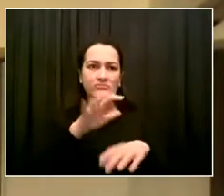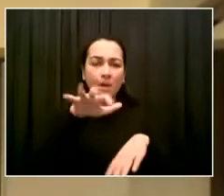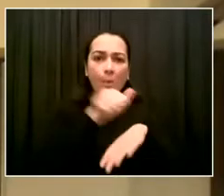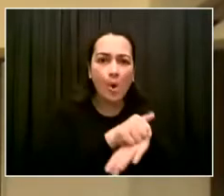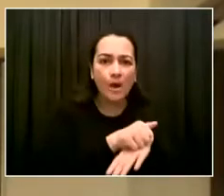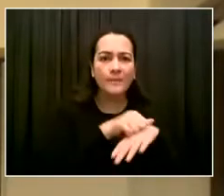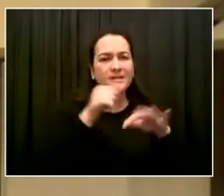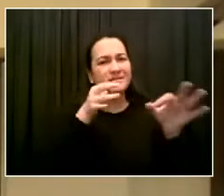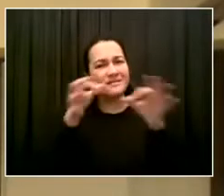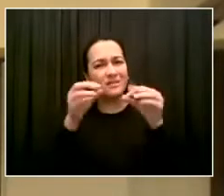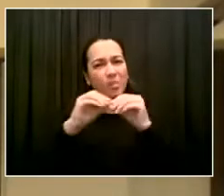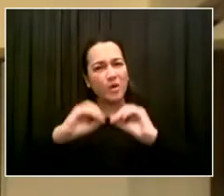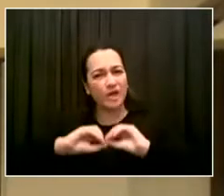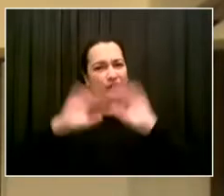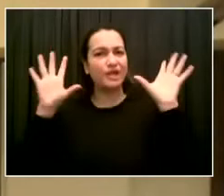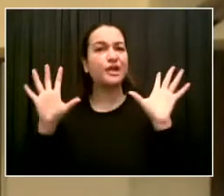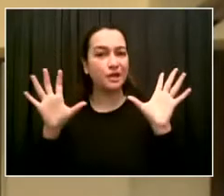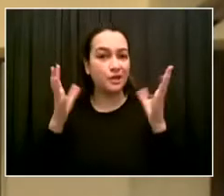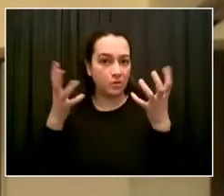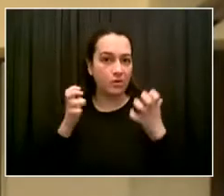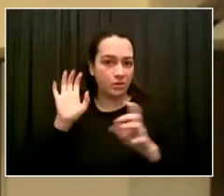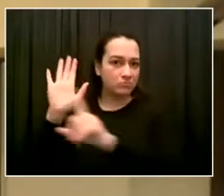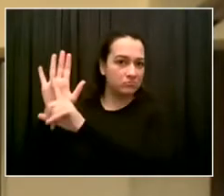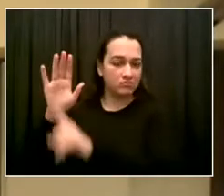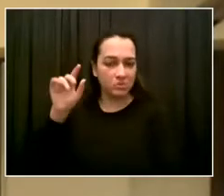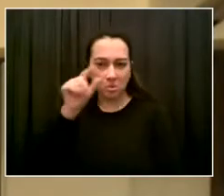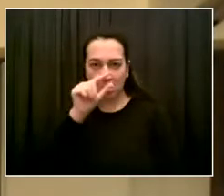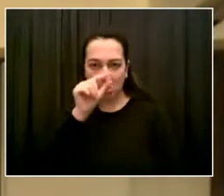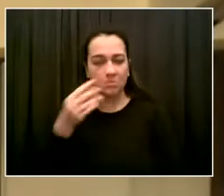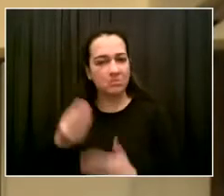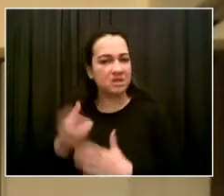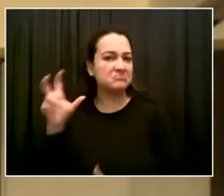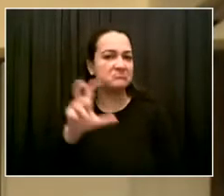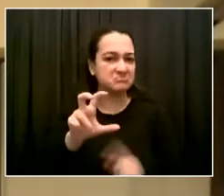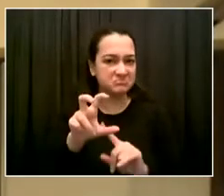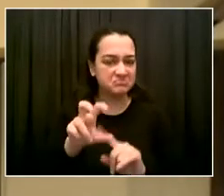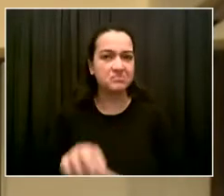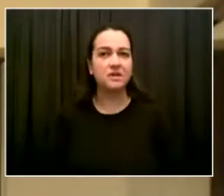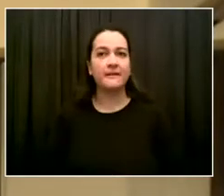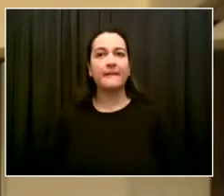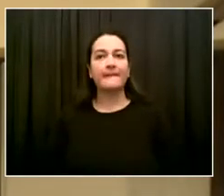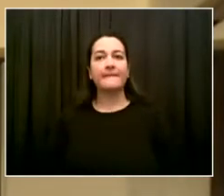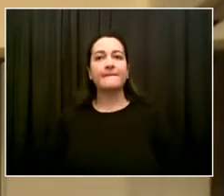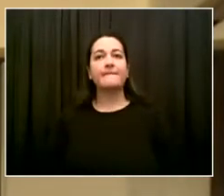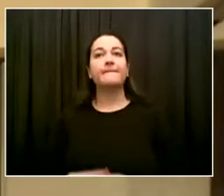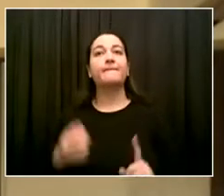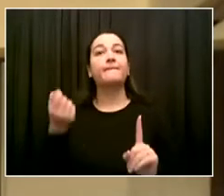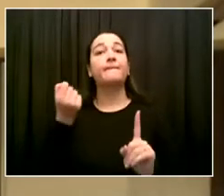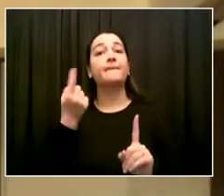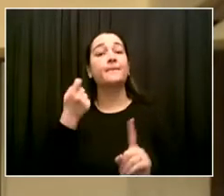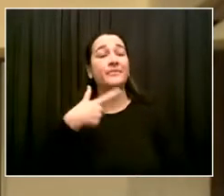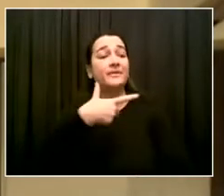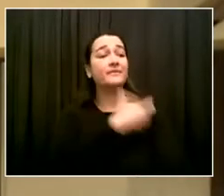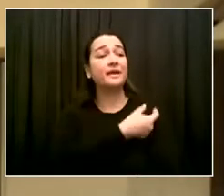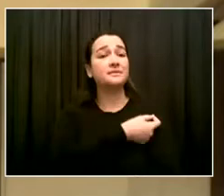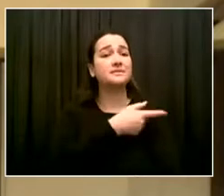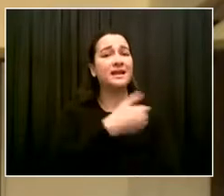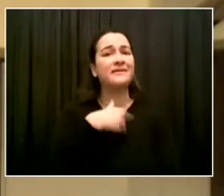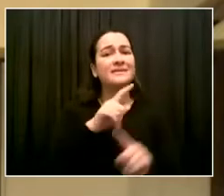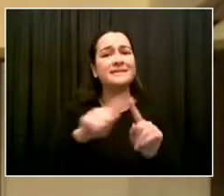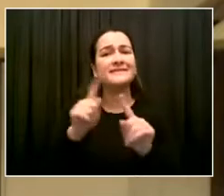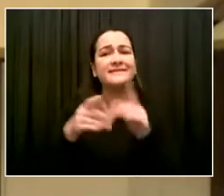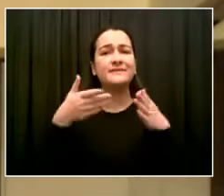those public health heroes going door to door for those homebound individuals to make sure they got vaccinated. Community-based organizations